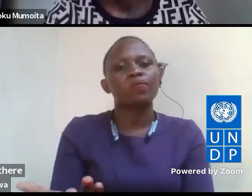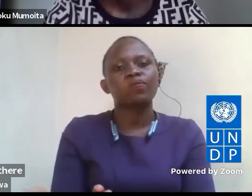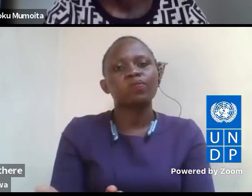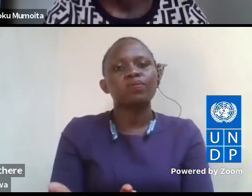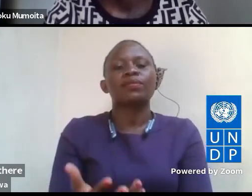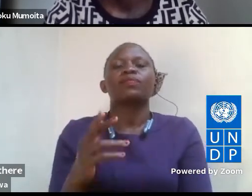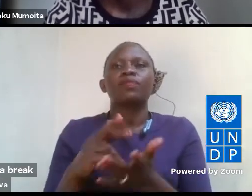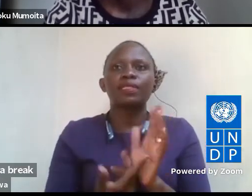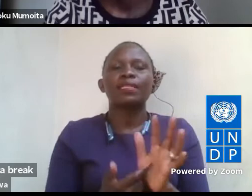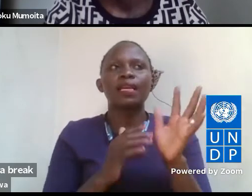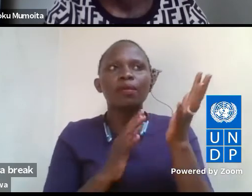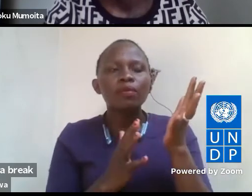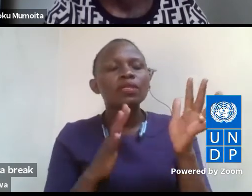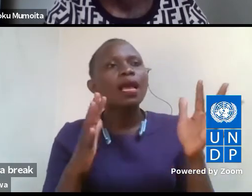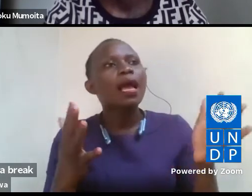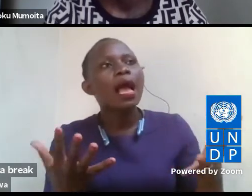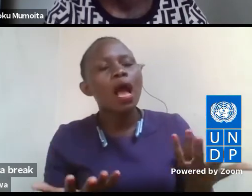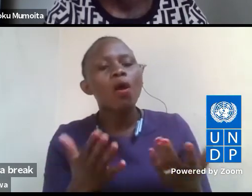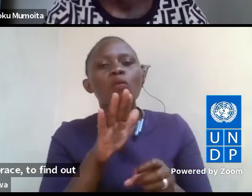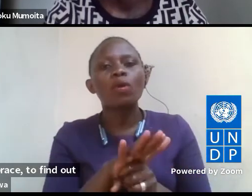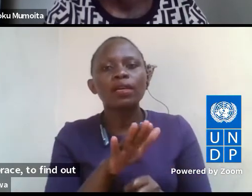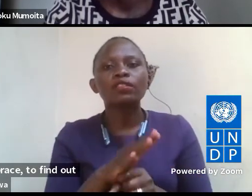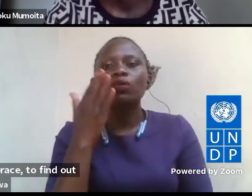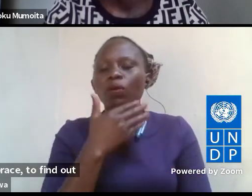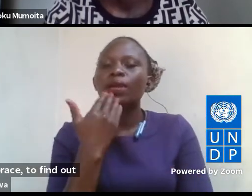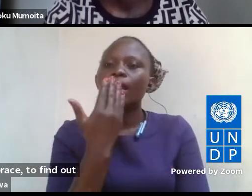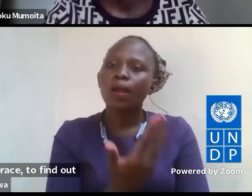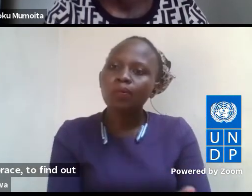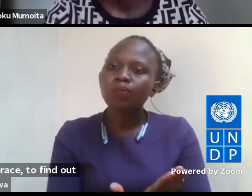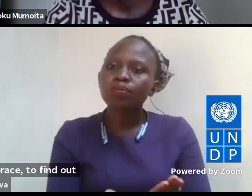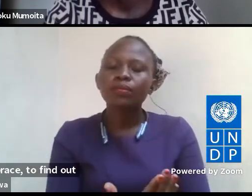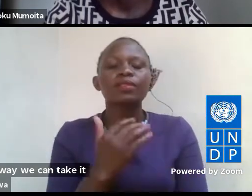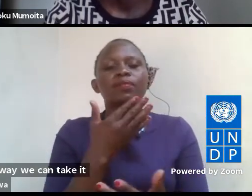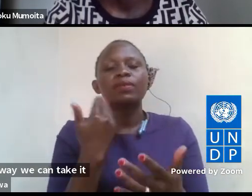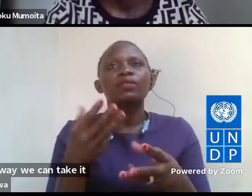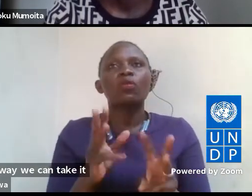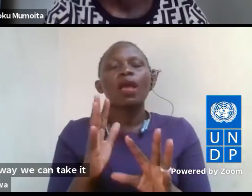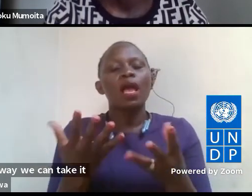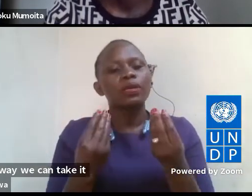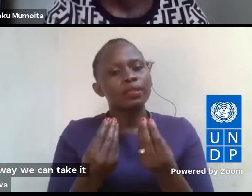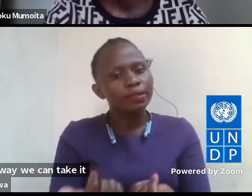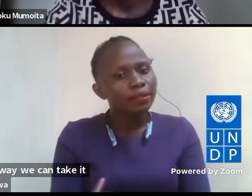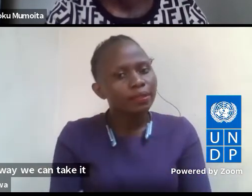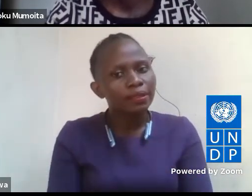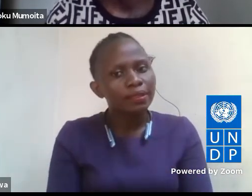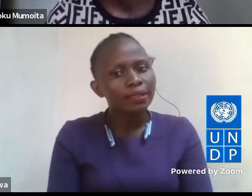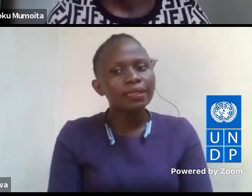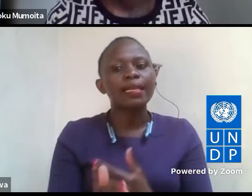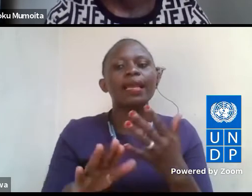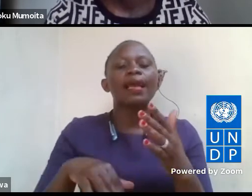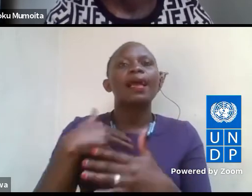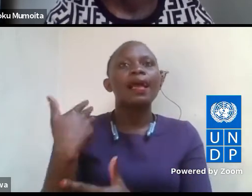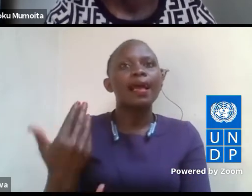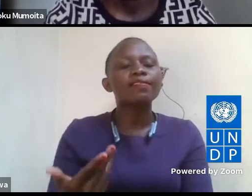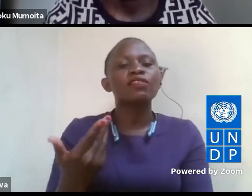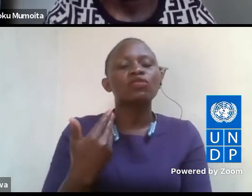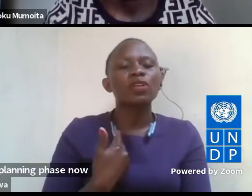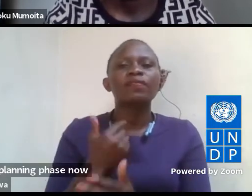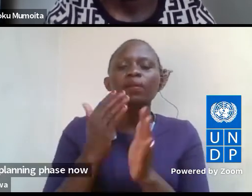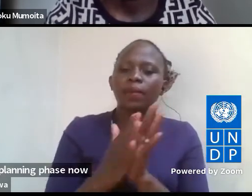out how much oil is there and what's the best way we can take it out. And then after that phase, you go into a planning phase.